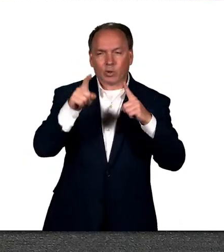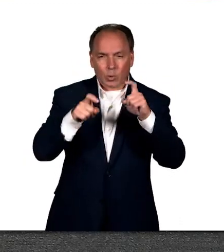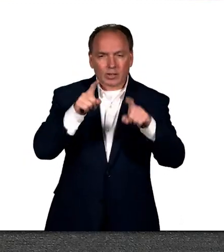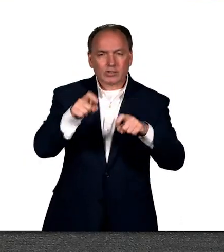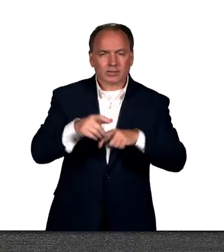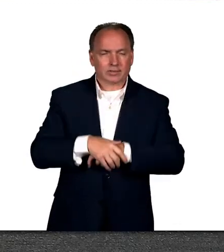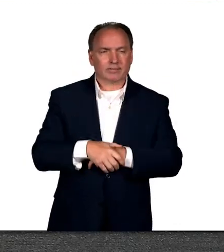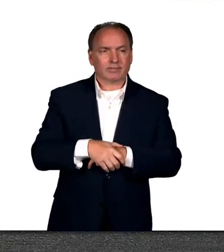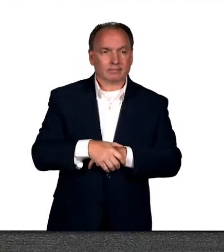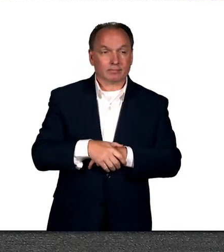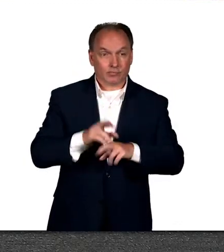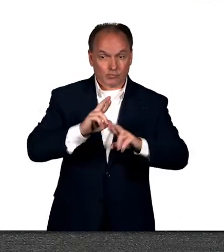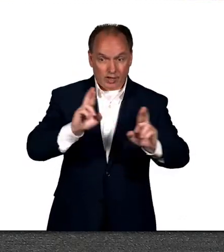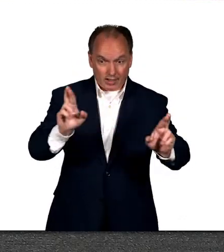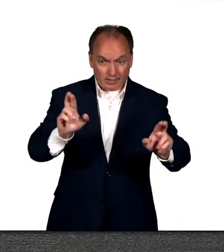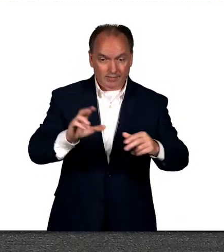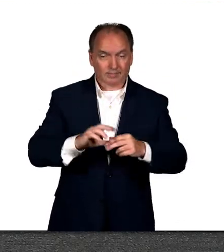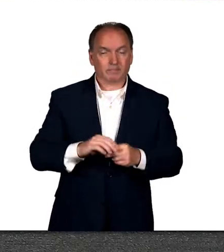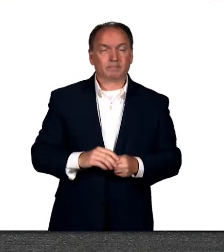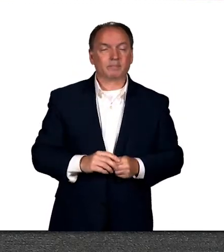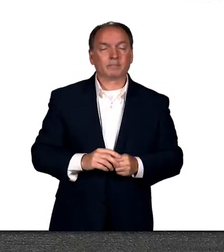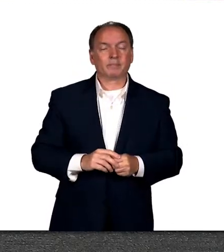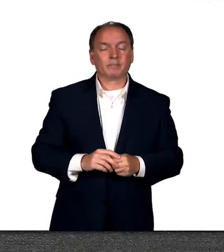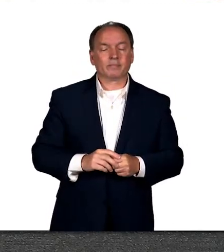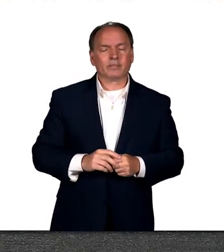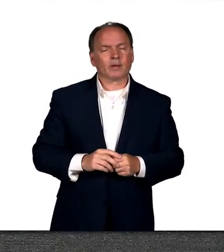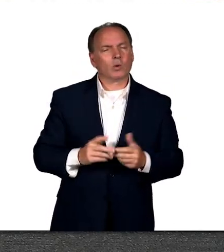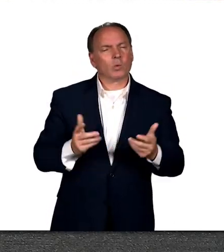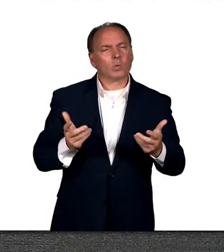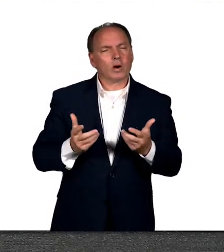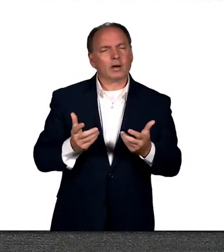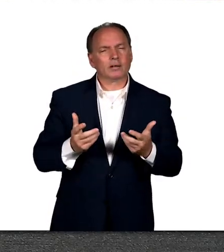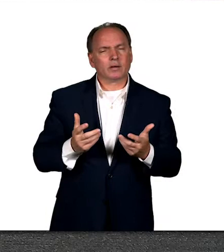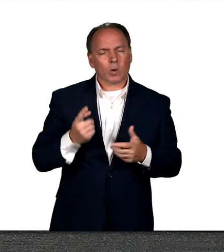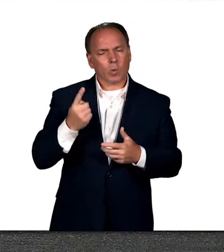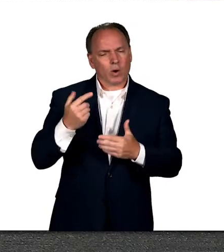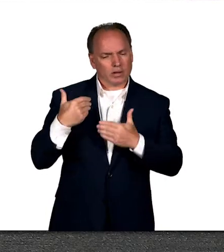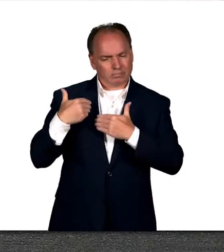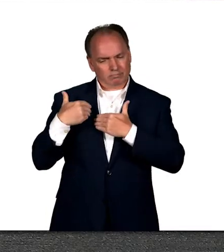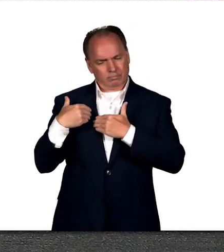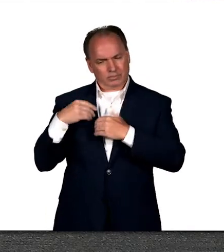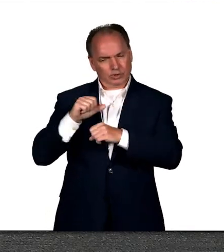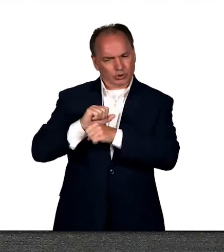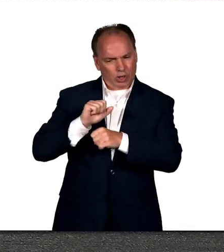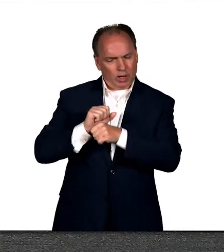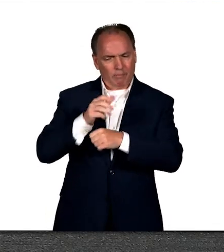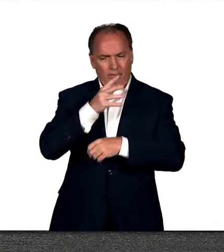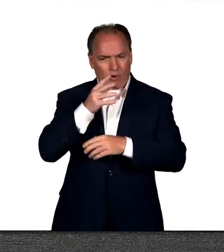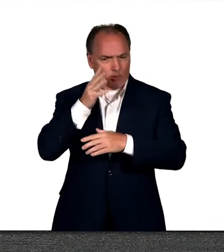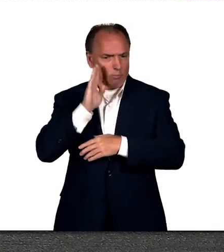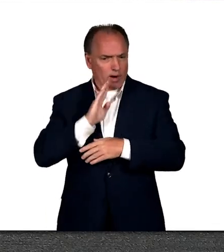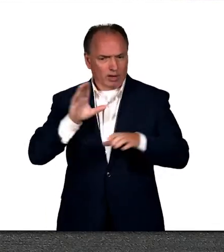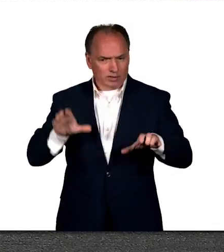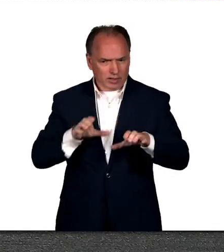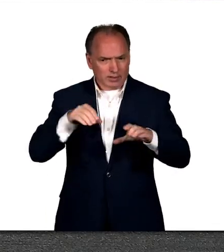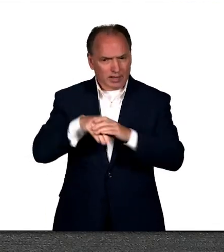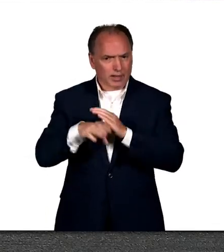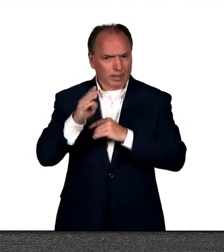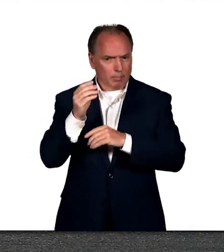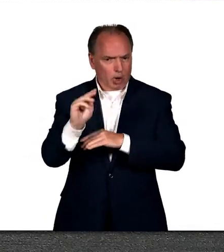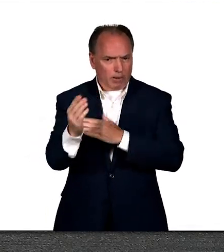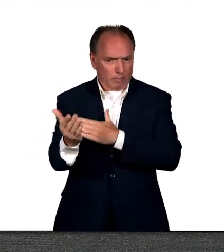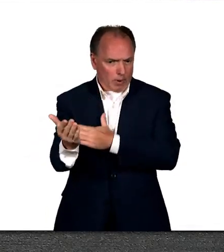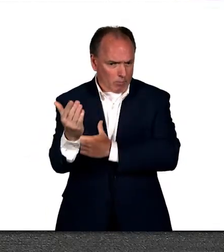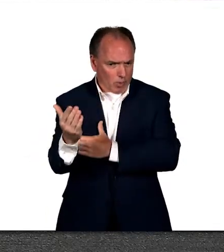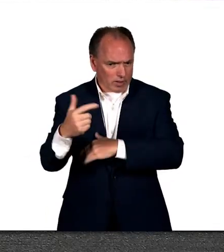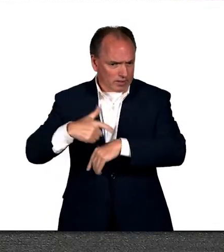Questions. Here we go. What is one of the jobs that Farmer Brown does in the barn first thing